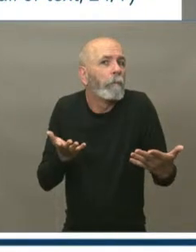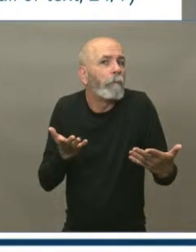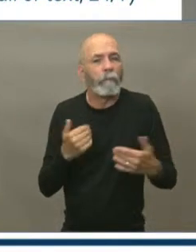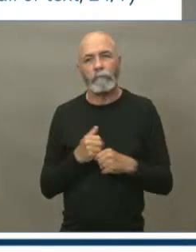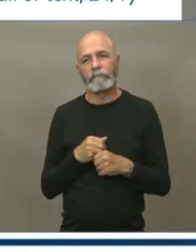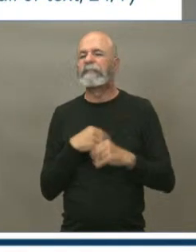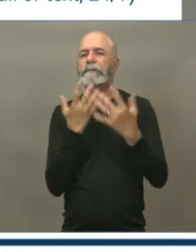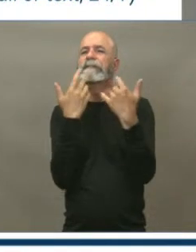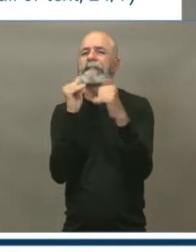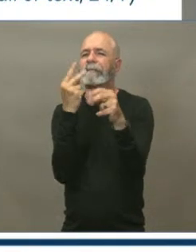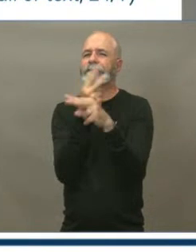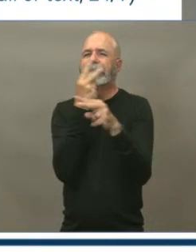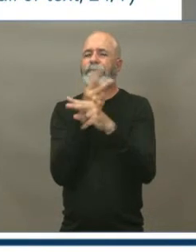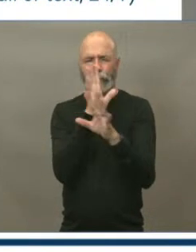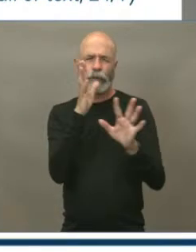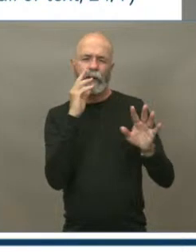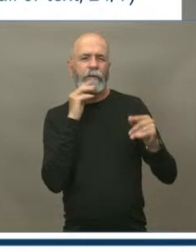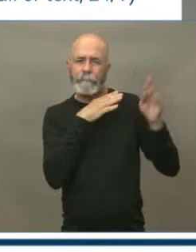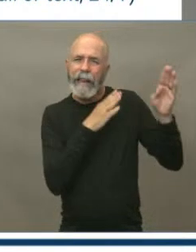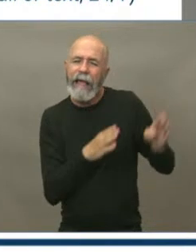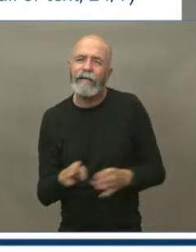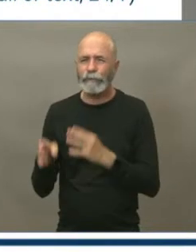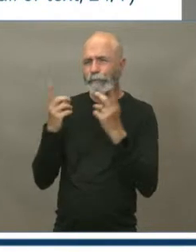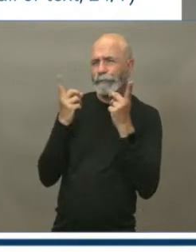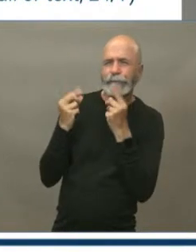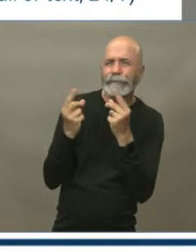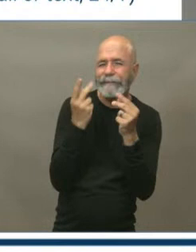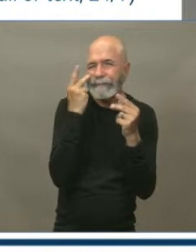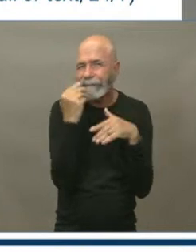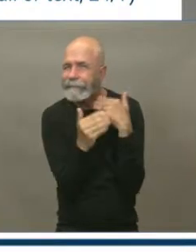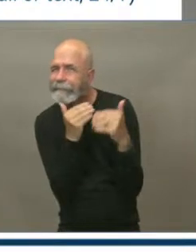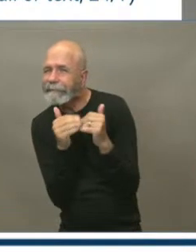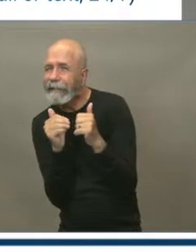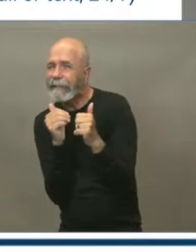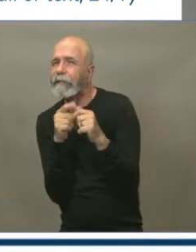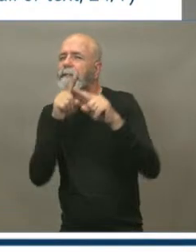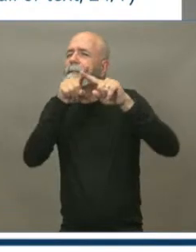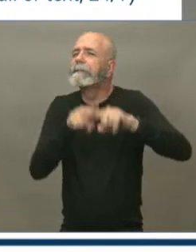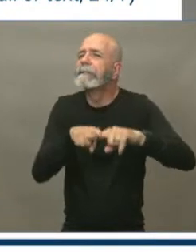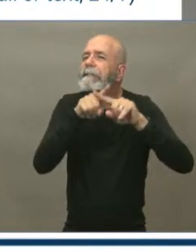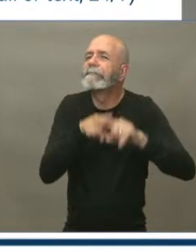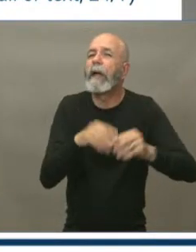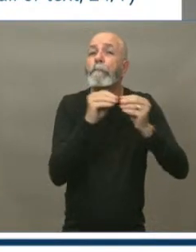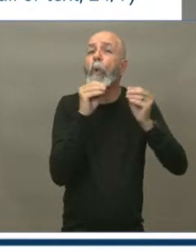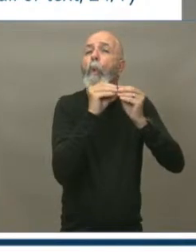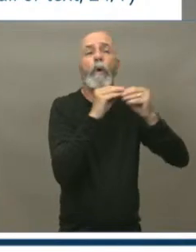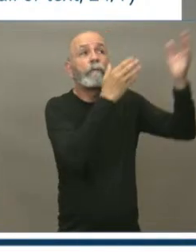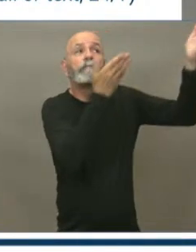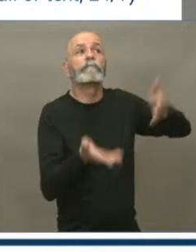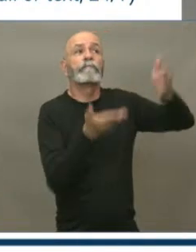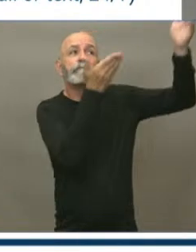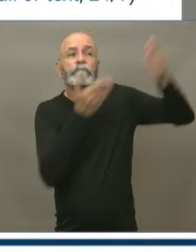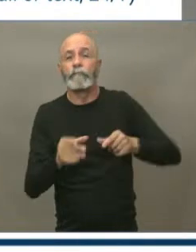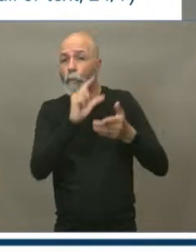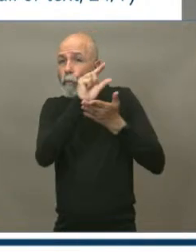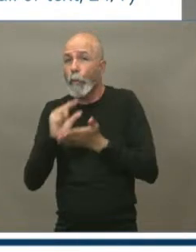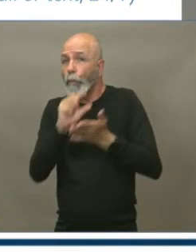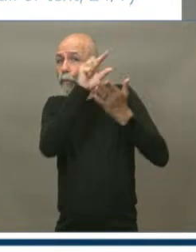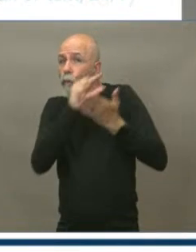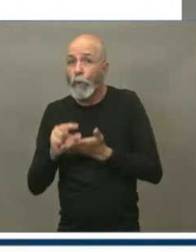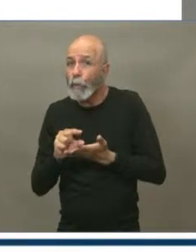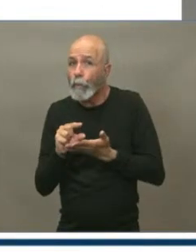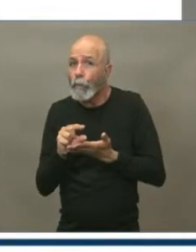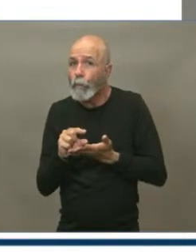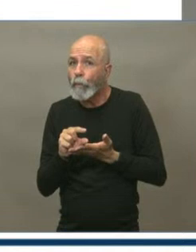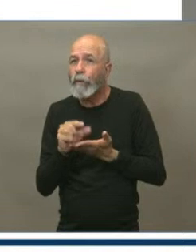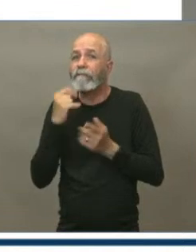do before we can say so for sure, and it will always be dependent on the steady, reliable supply of vaccine from the federal government. But